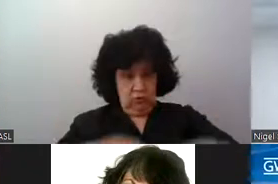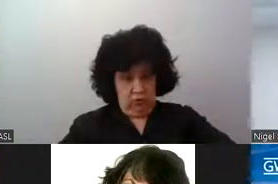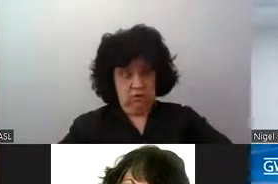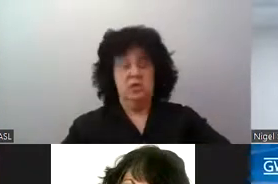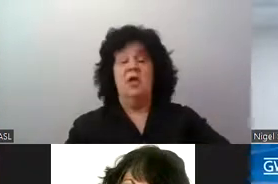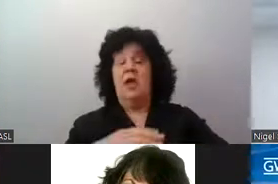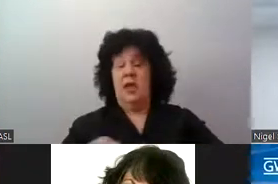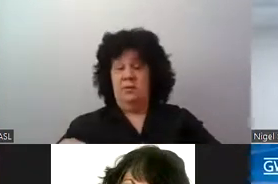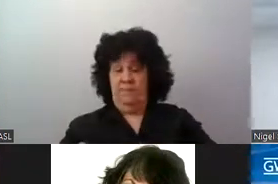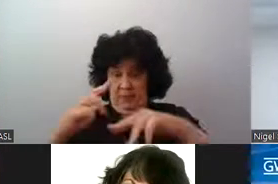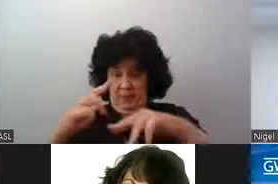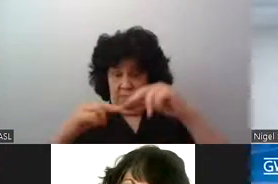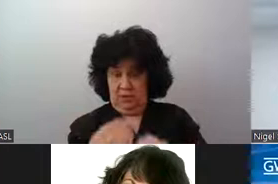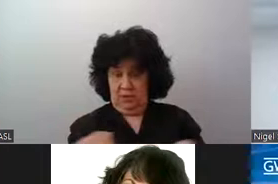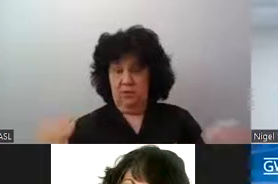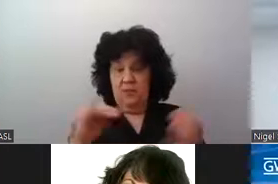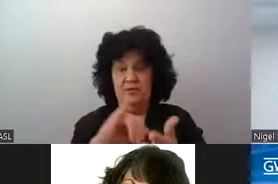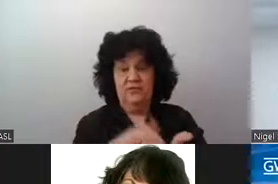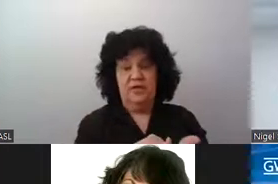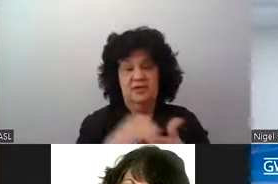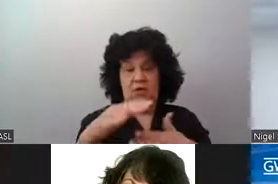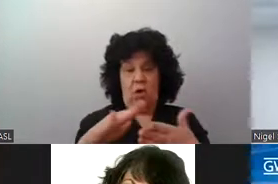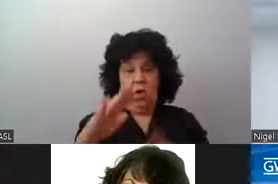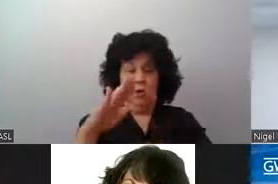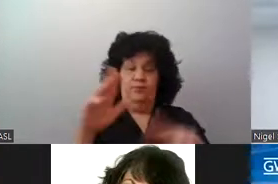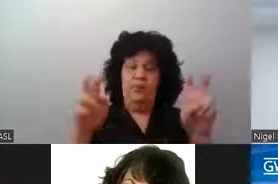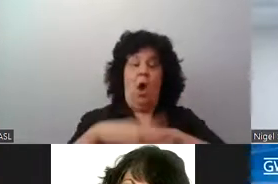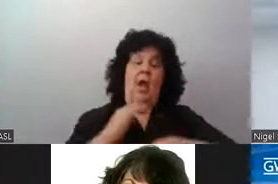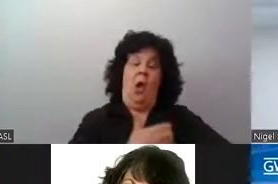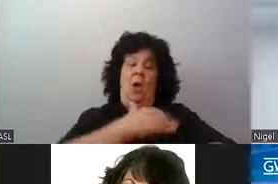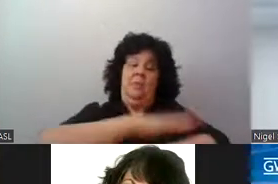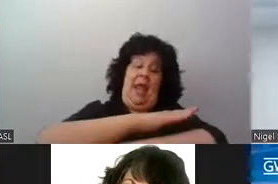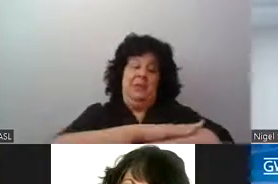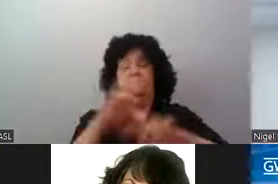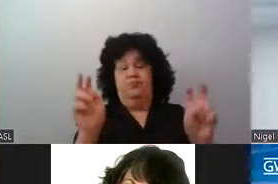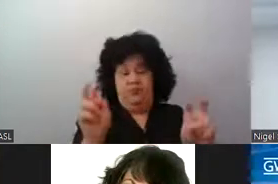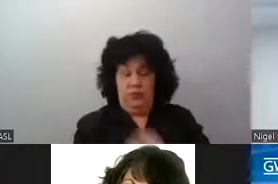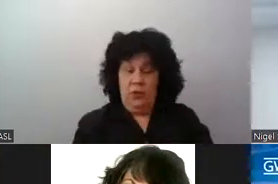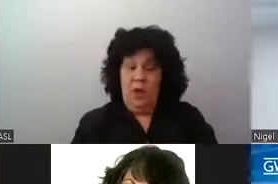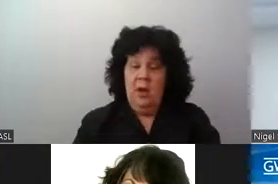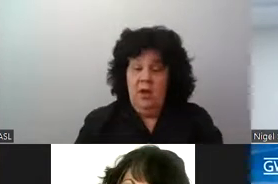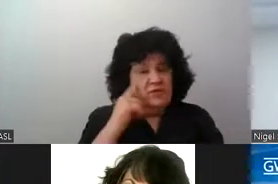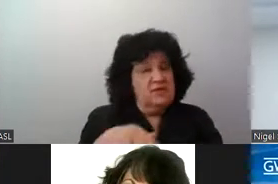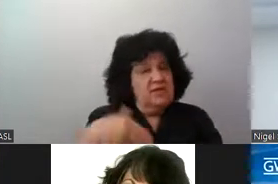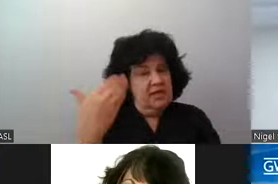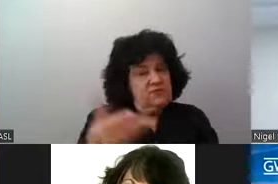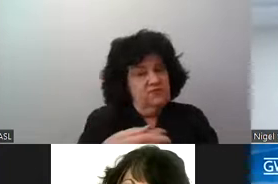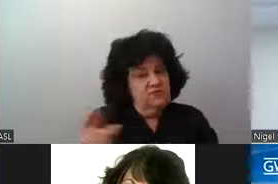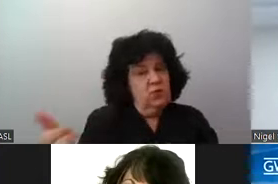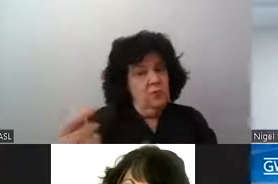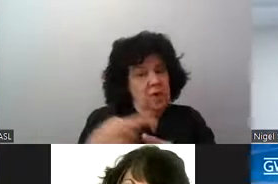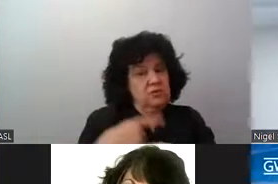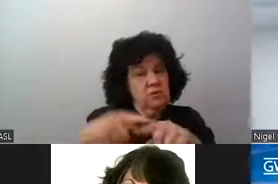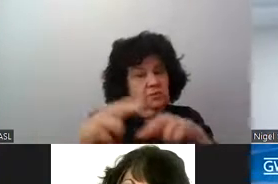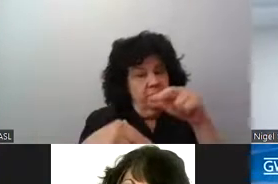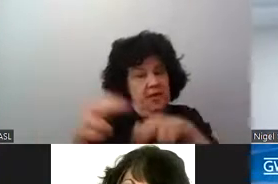plate for building into the tool in the next few months. And And again, it's following on from people's